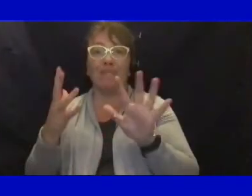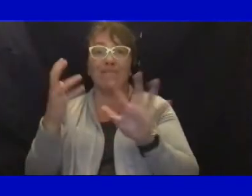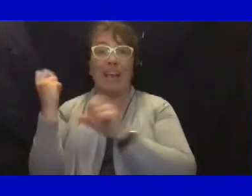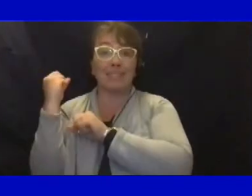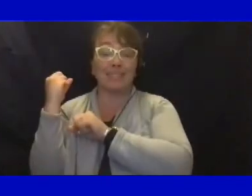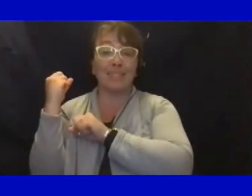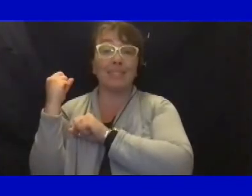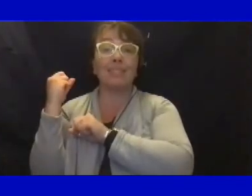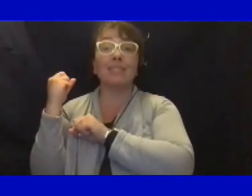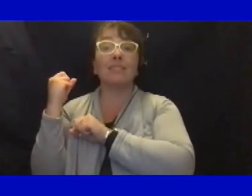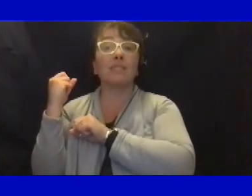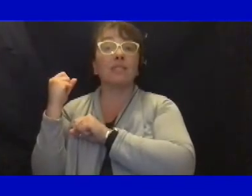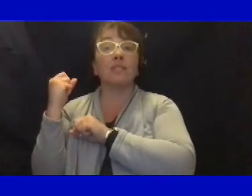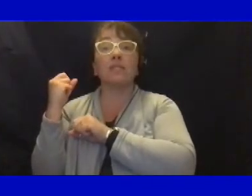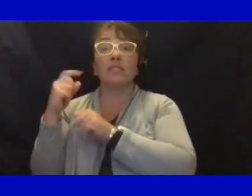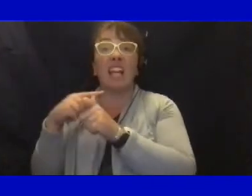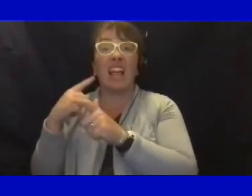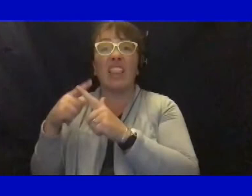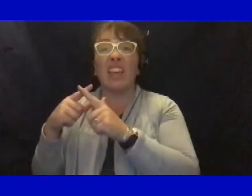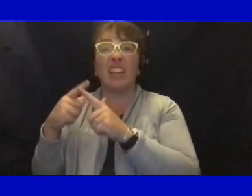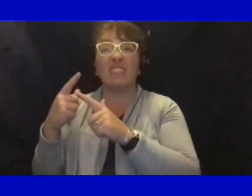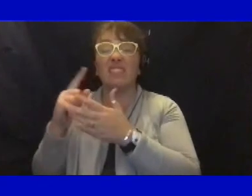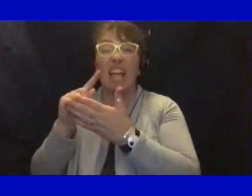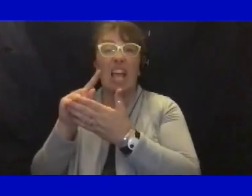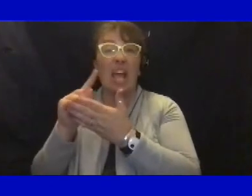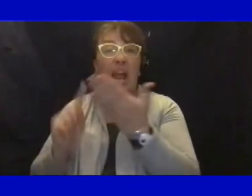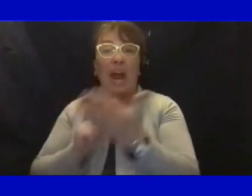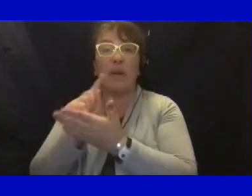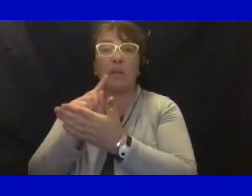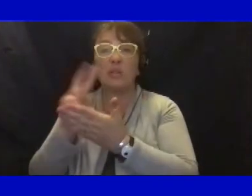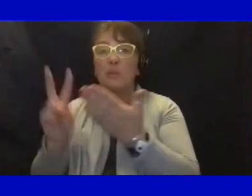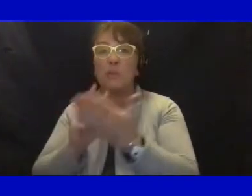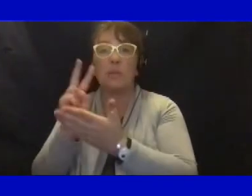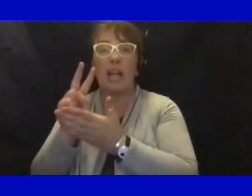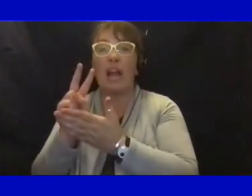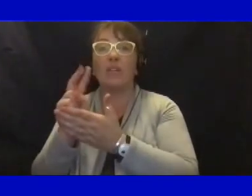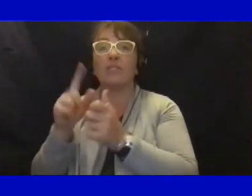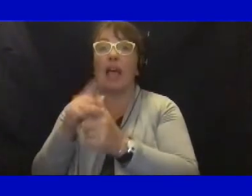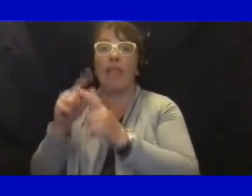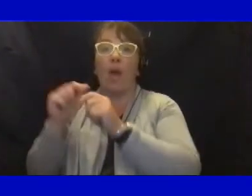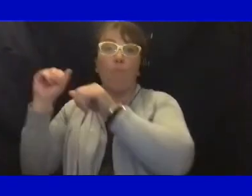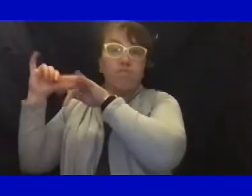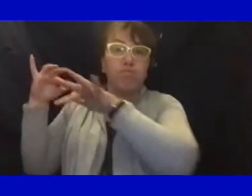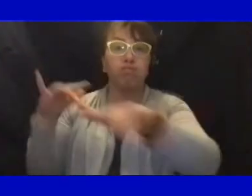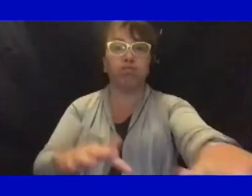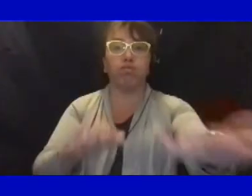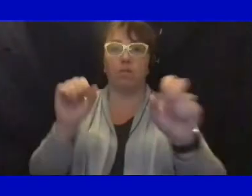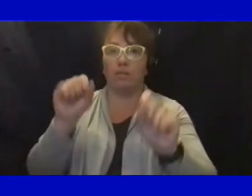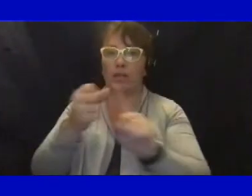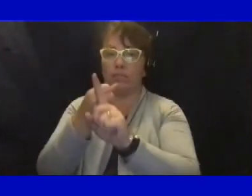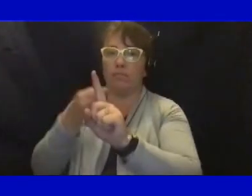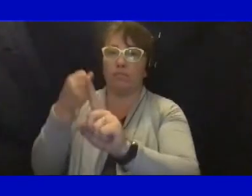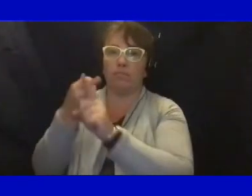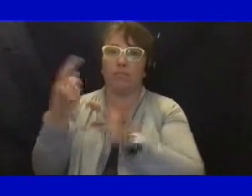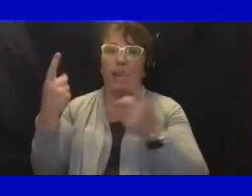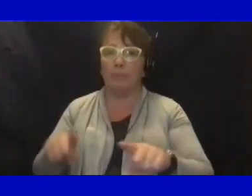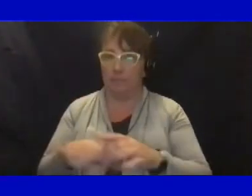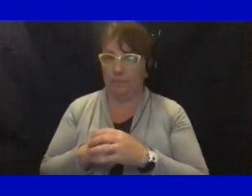of winter, and it might only rain for an hour or two hard, and that's when it could let loose. That's when the mud and debris would likely be coming